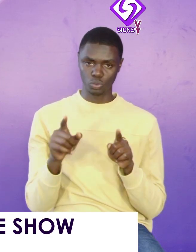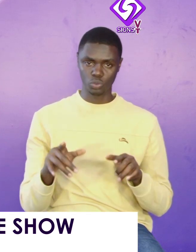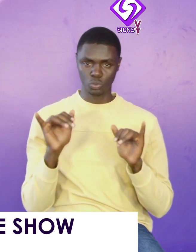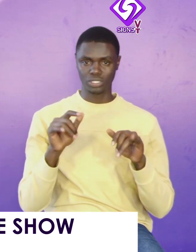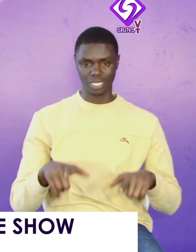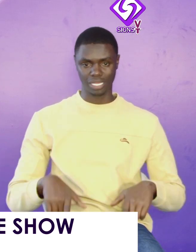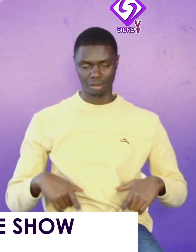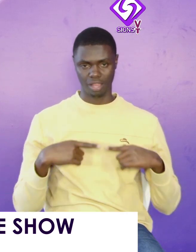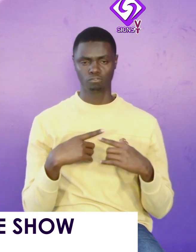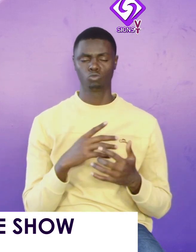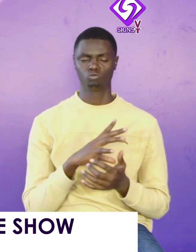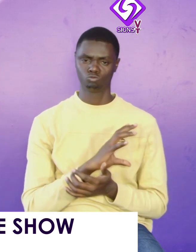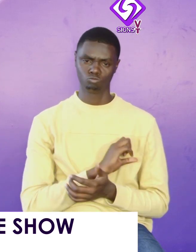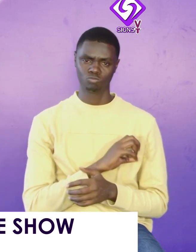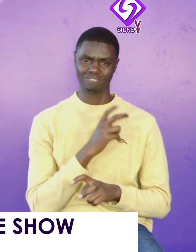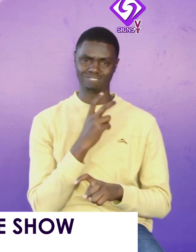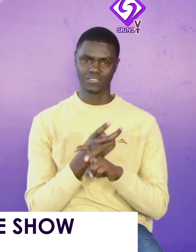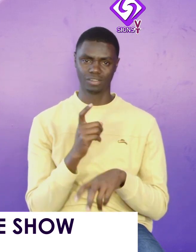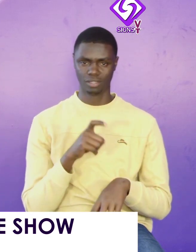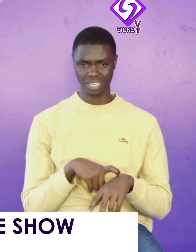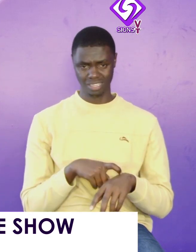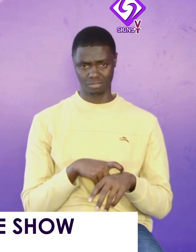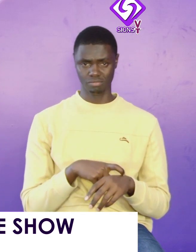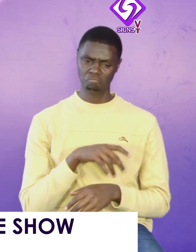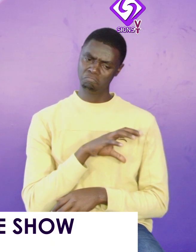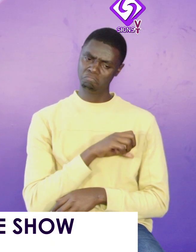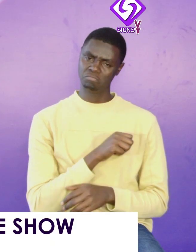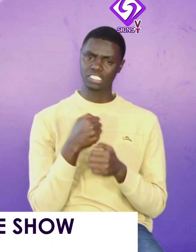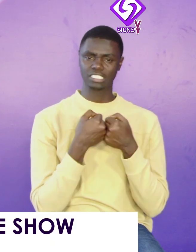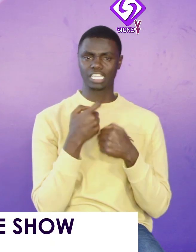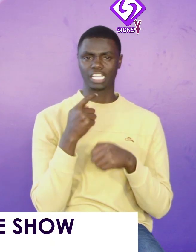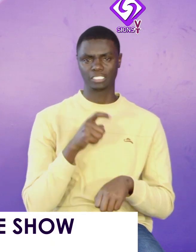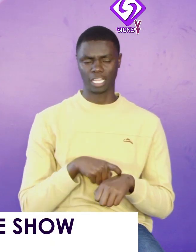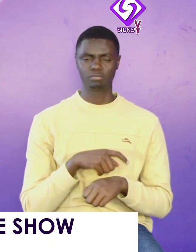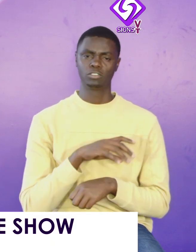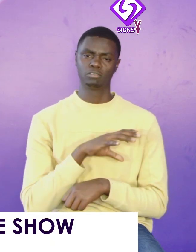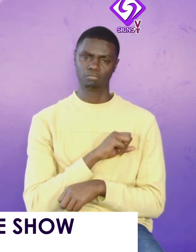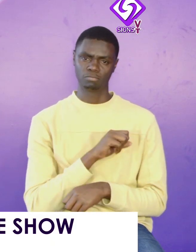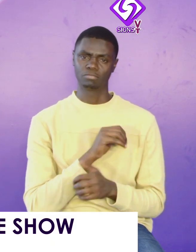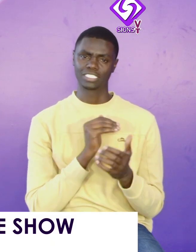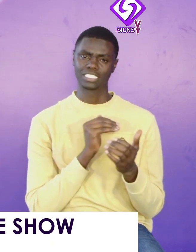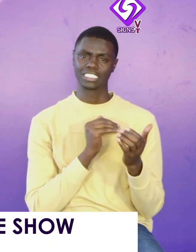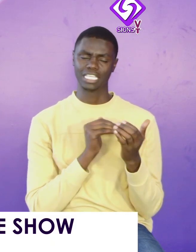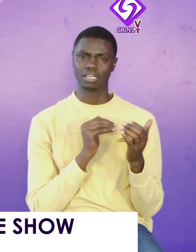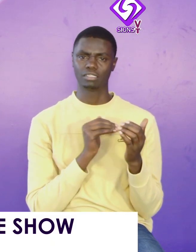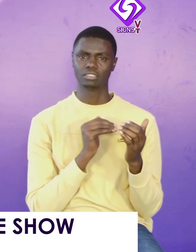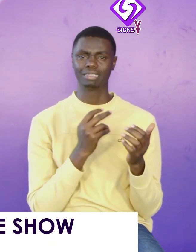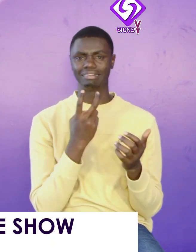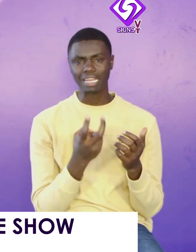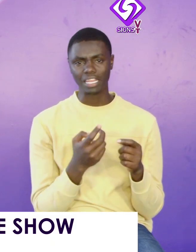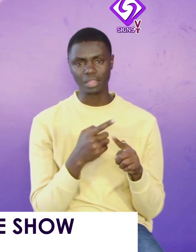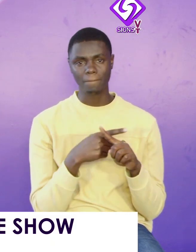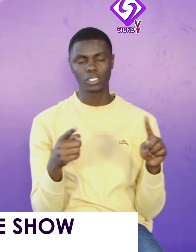gone through difficult times. You've gone through challenging times. You've gone through near misses, but you stayed